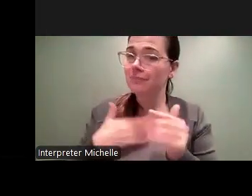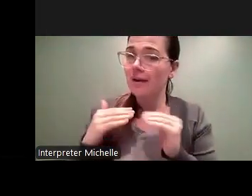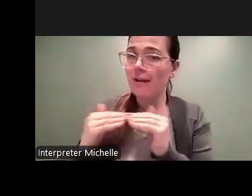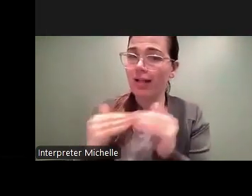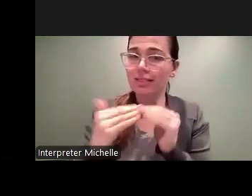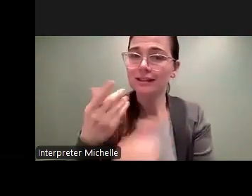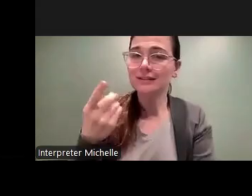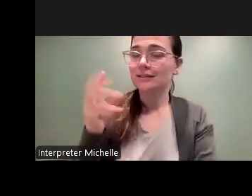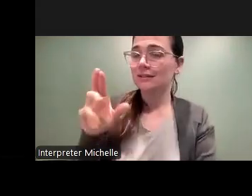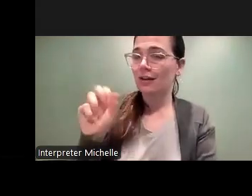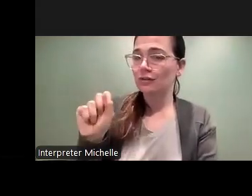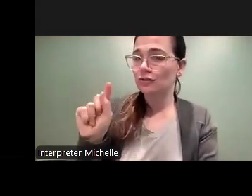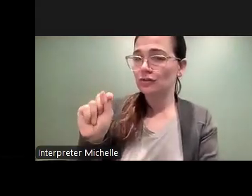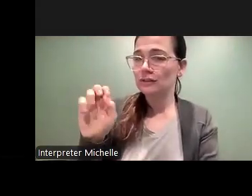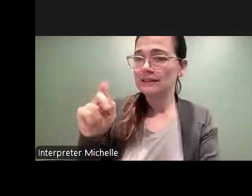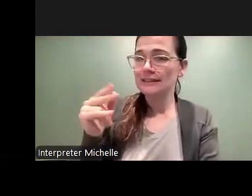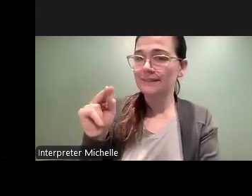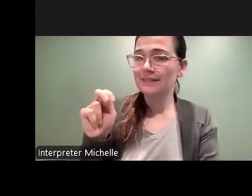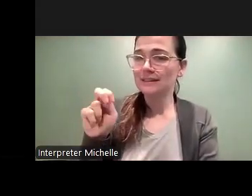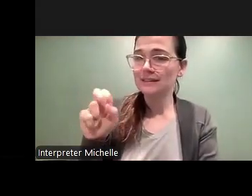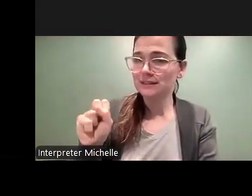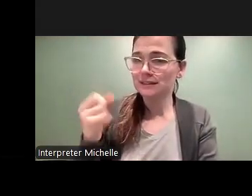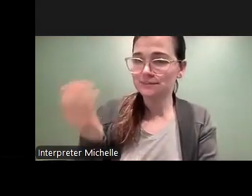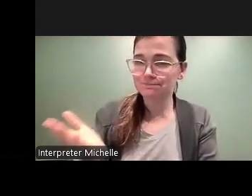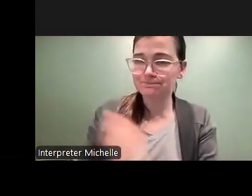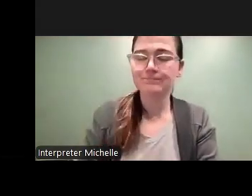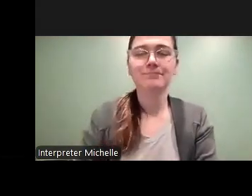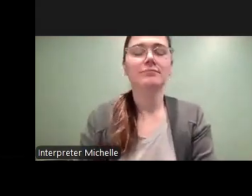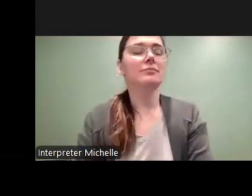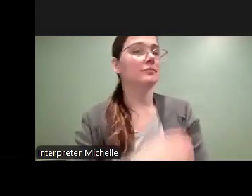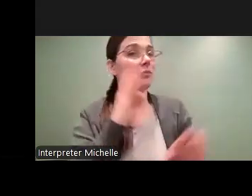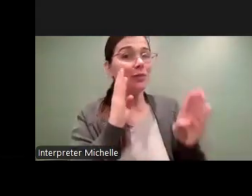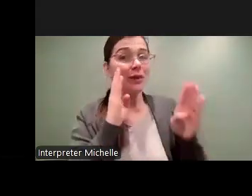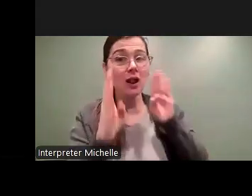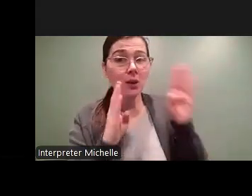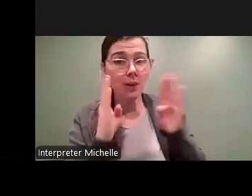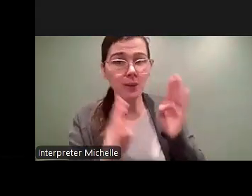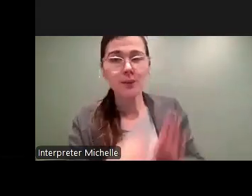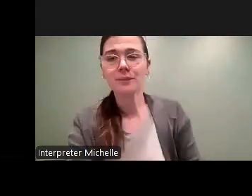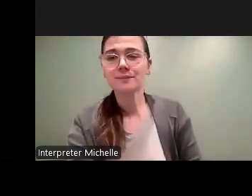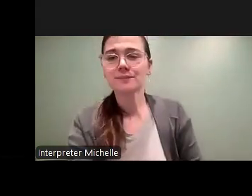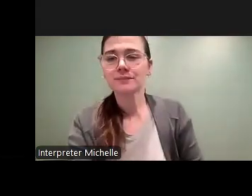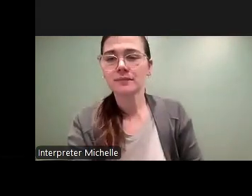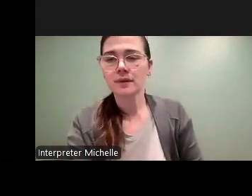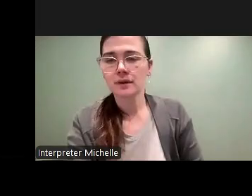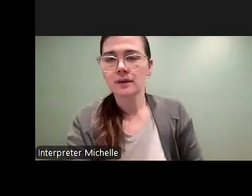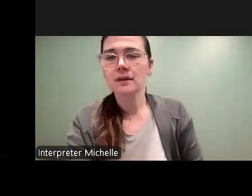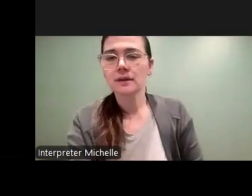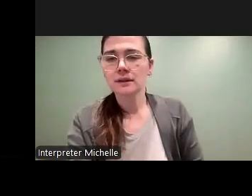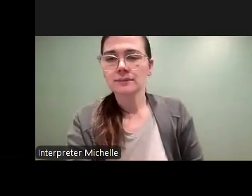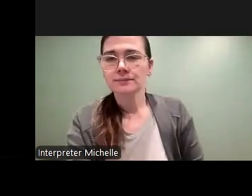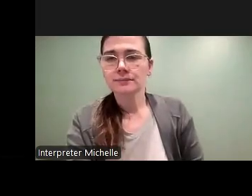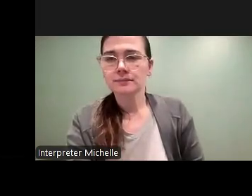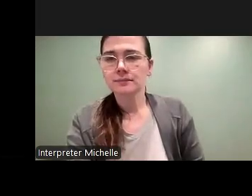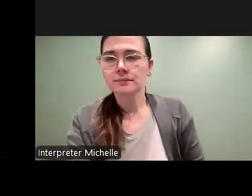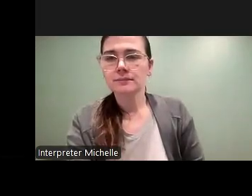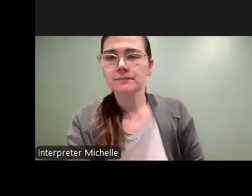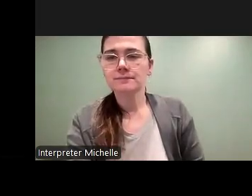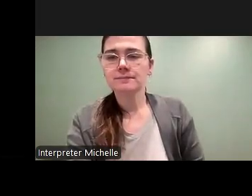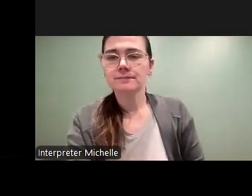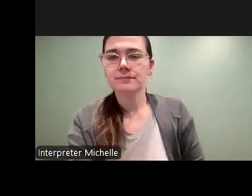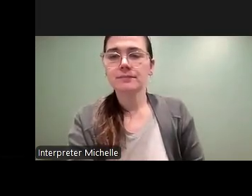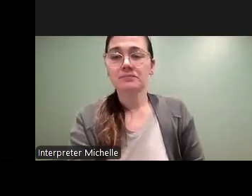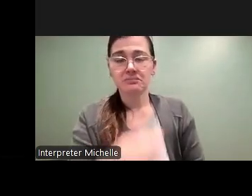Hello. So after we think about the HPV vaccine, which is really sort of primary